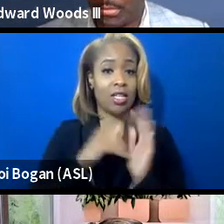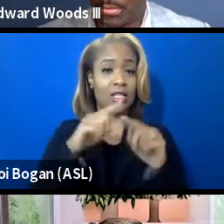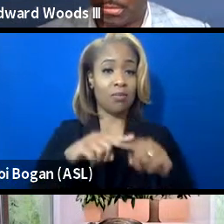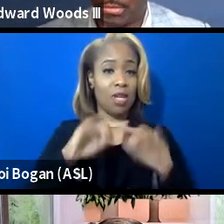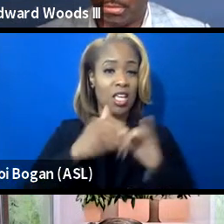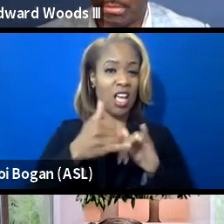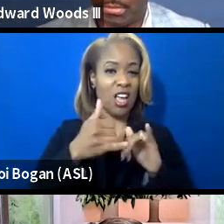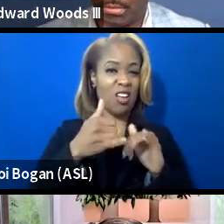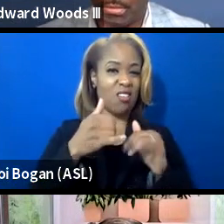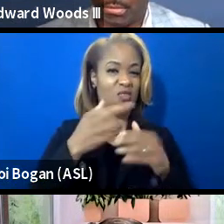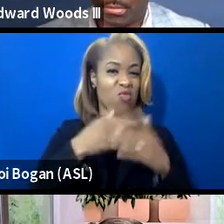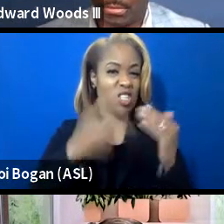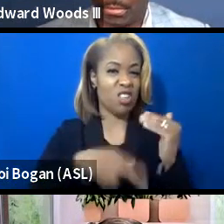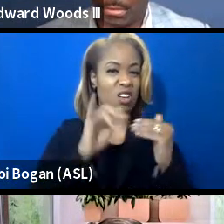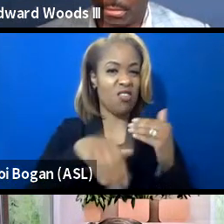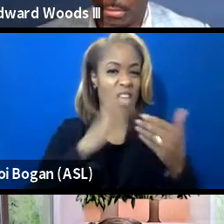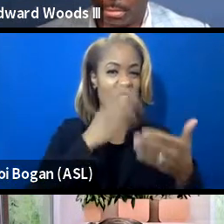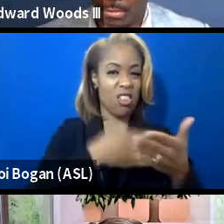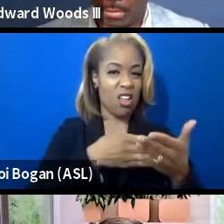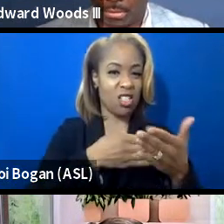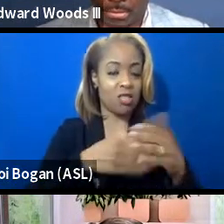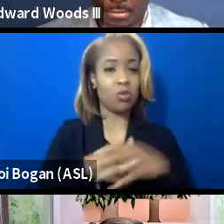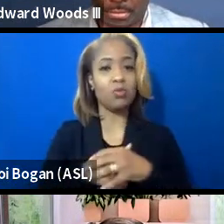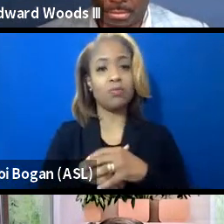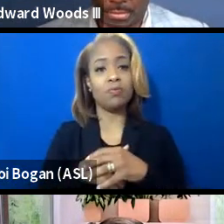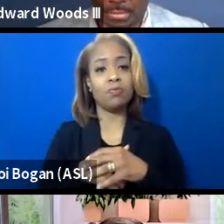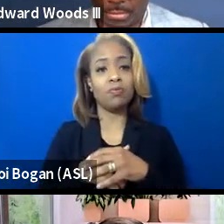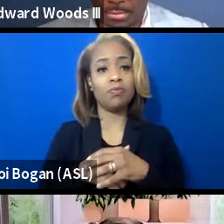probably significantly, a couple months.